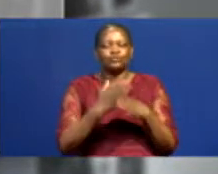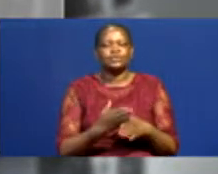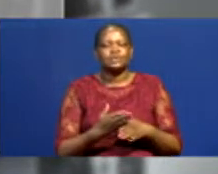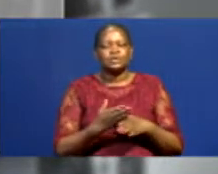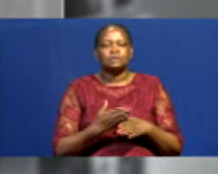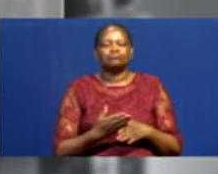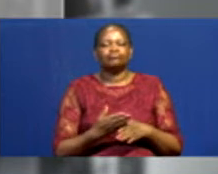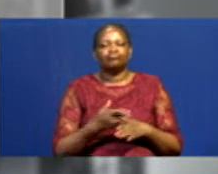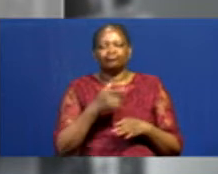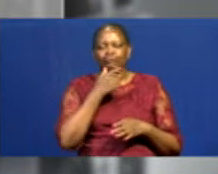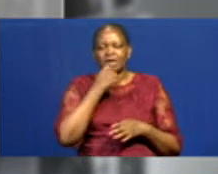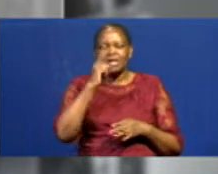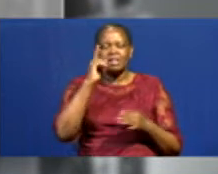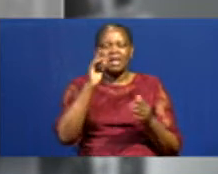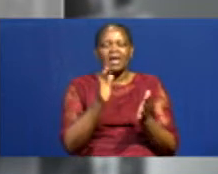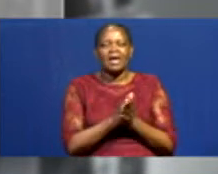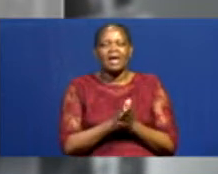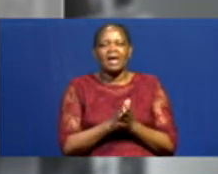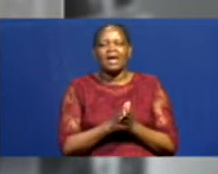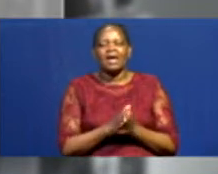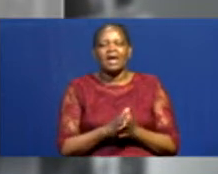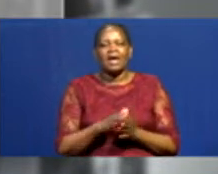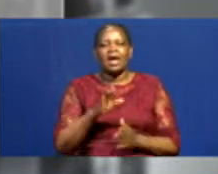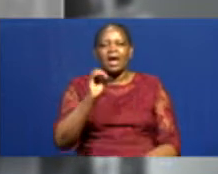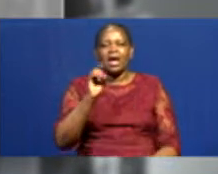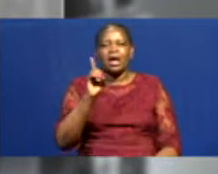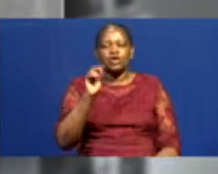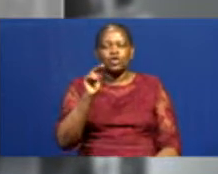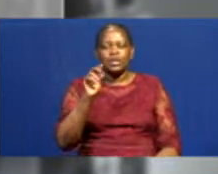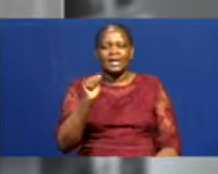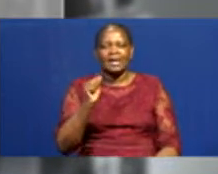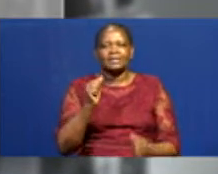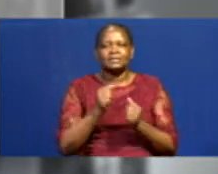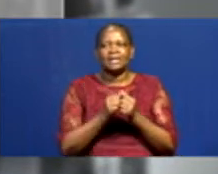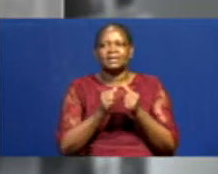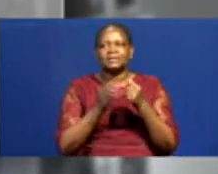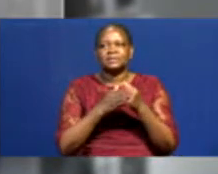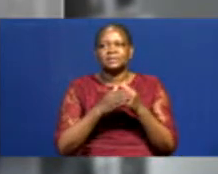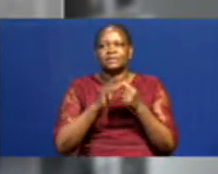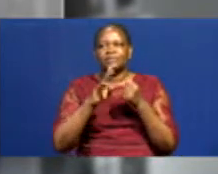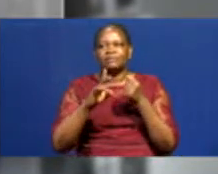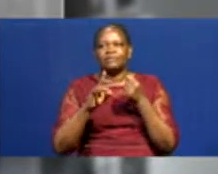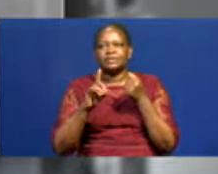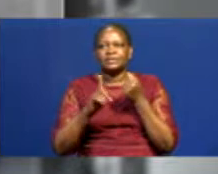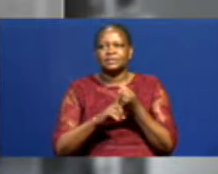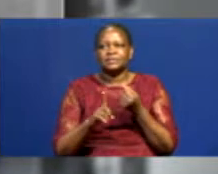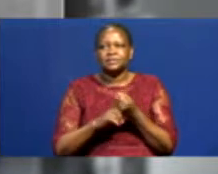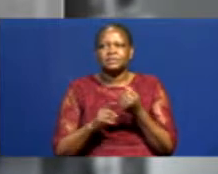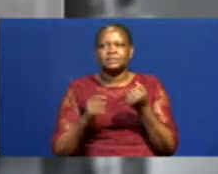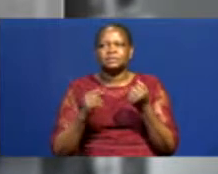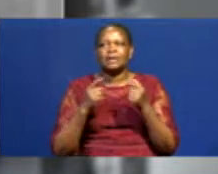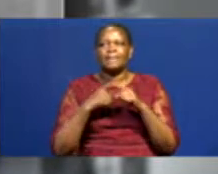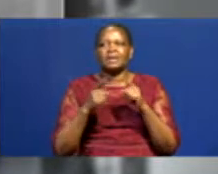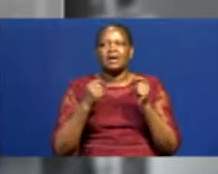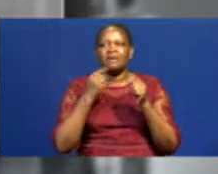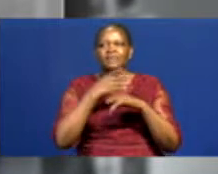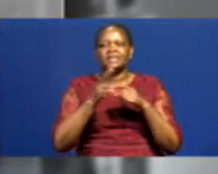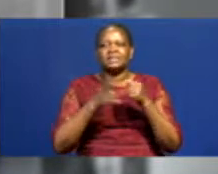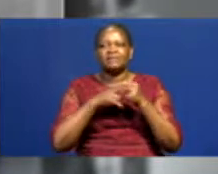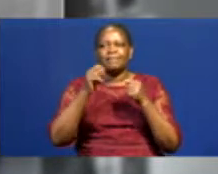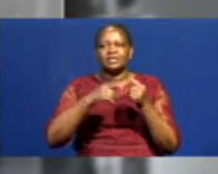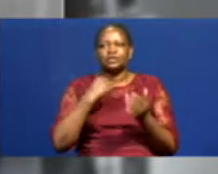Vice President Odinga. In 1966, after only 7 months in office, he resigned.